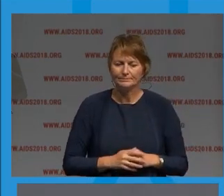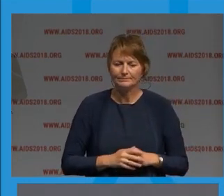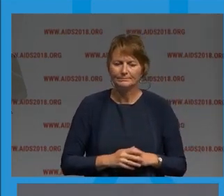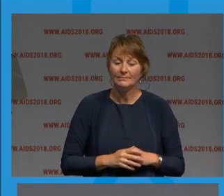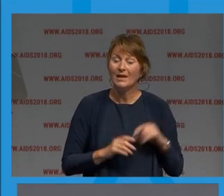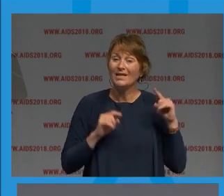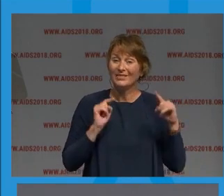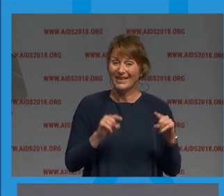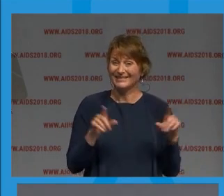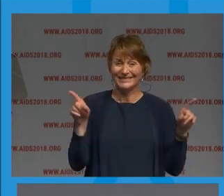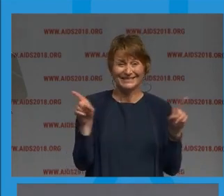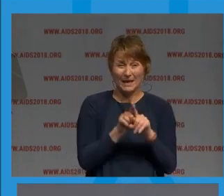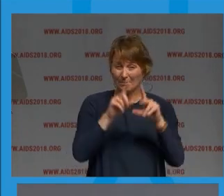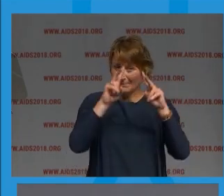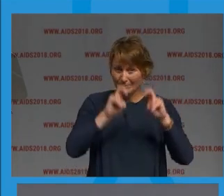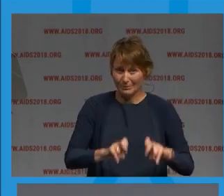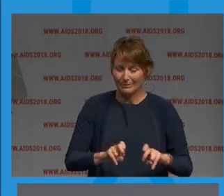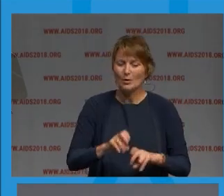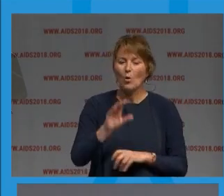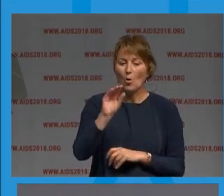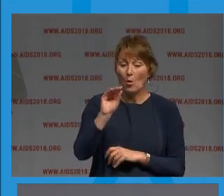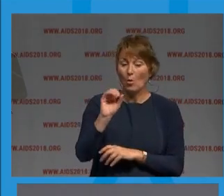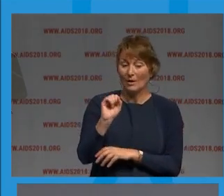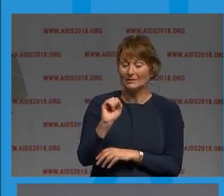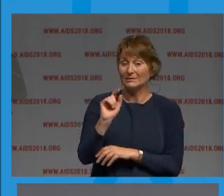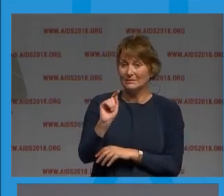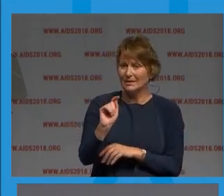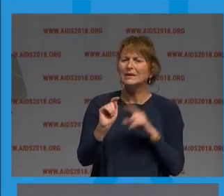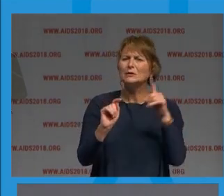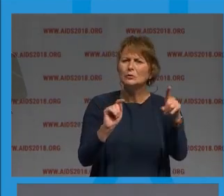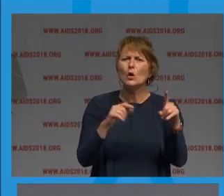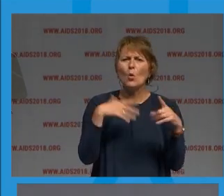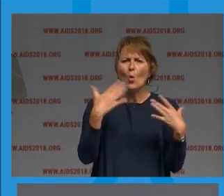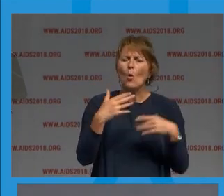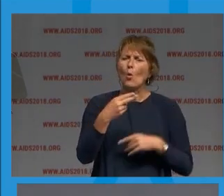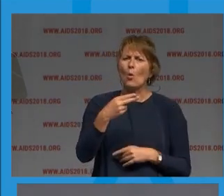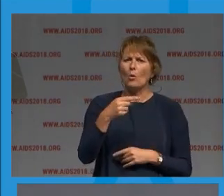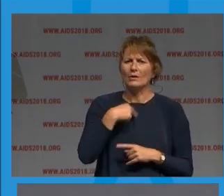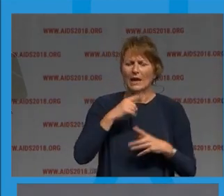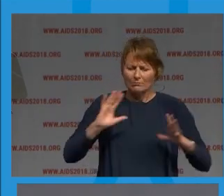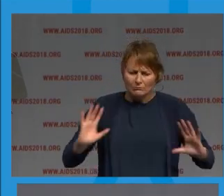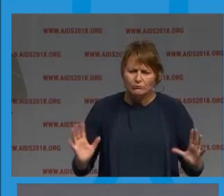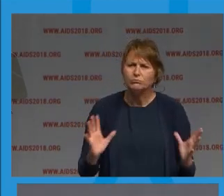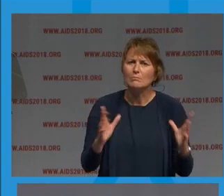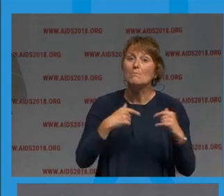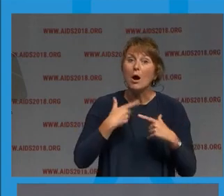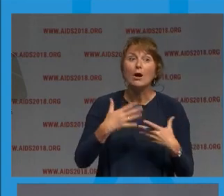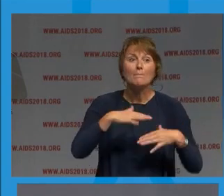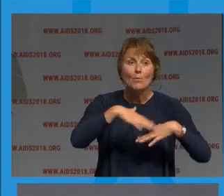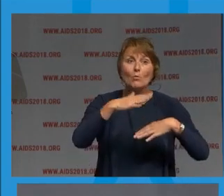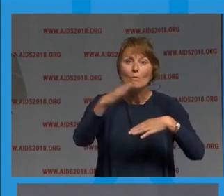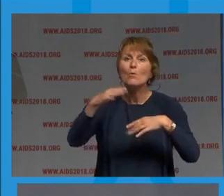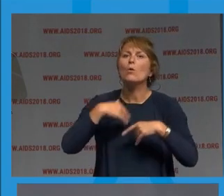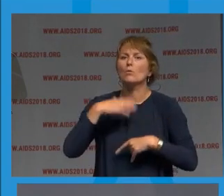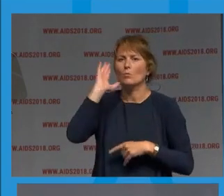that OST markedly improves the HIV prevention benefit of ART for prevention.